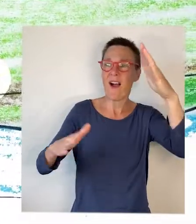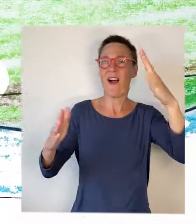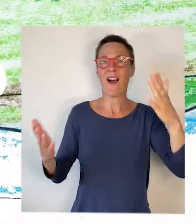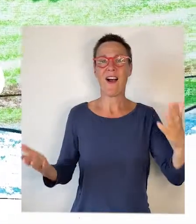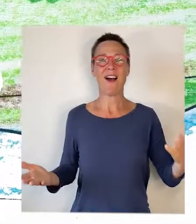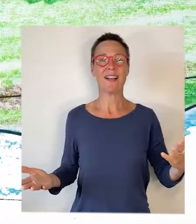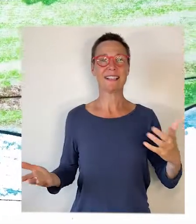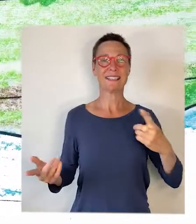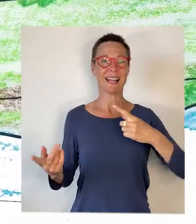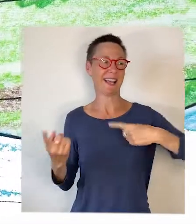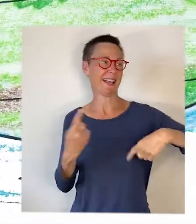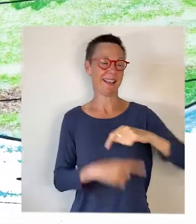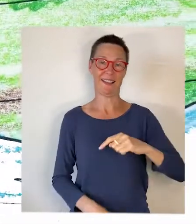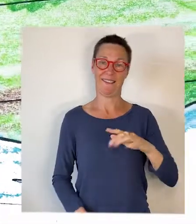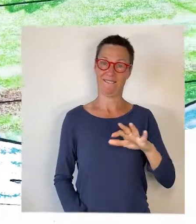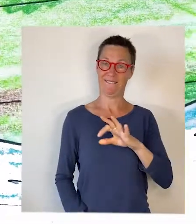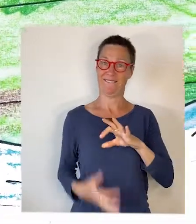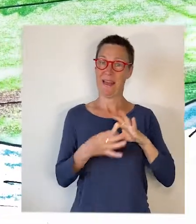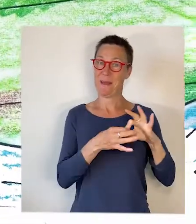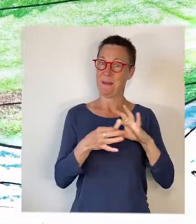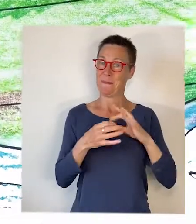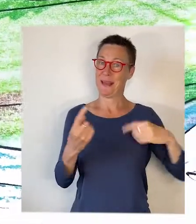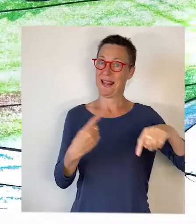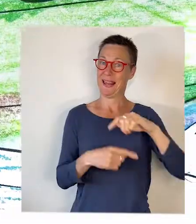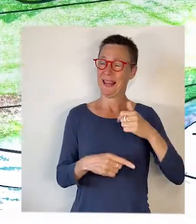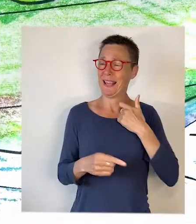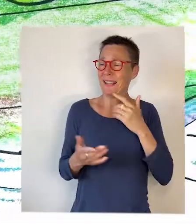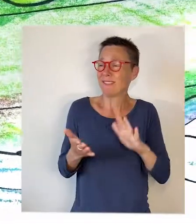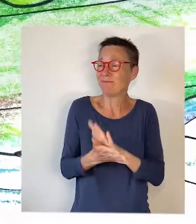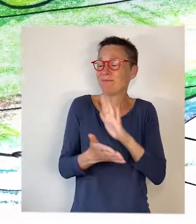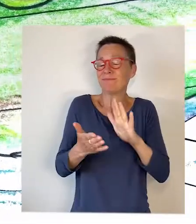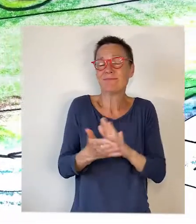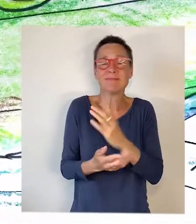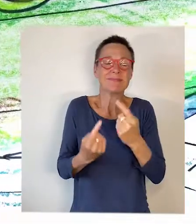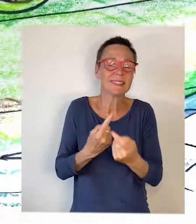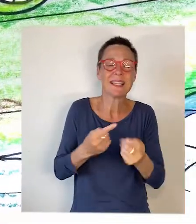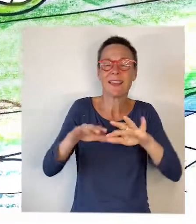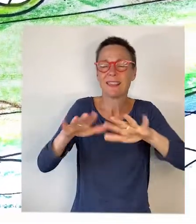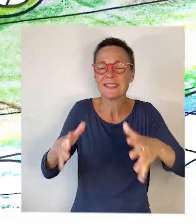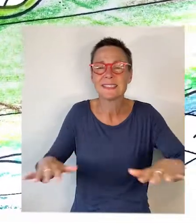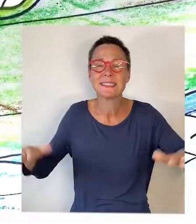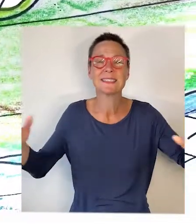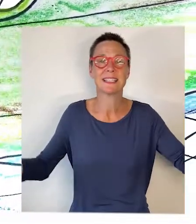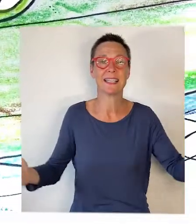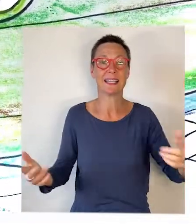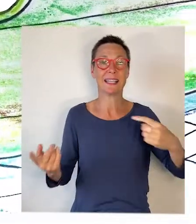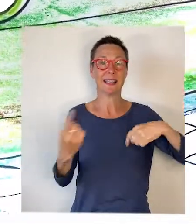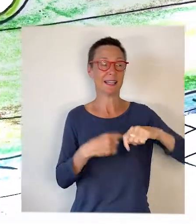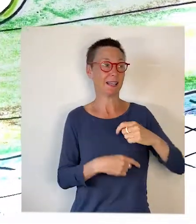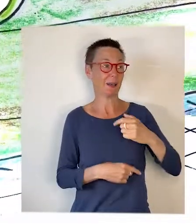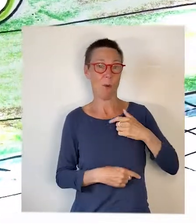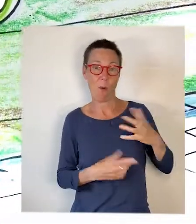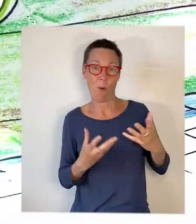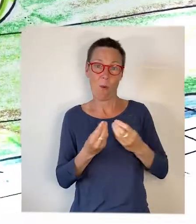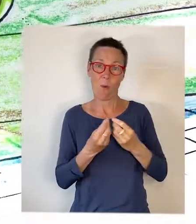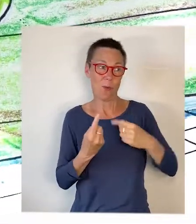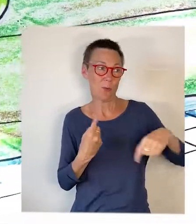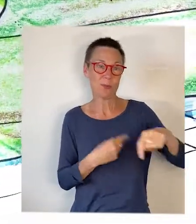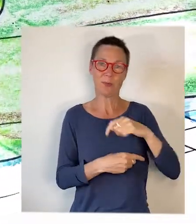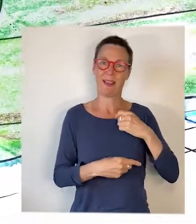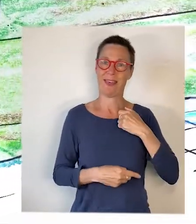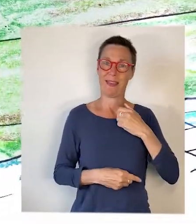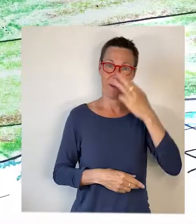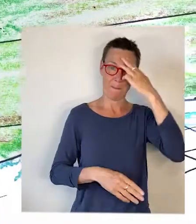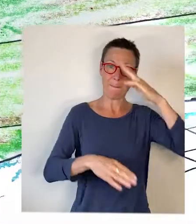on our holiday. What a jolly day down by the sea we were. There